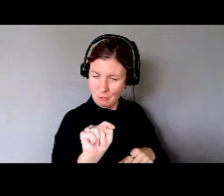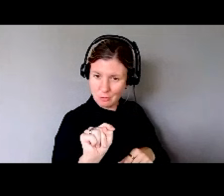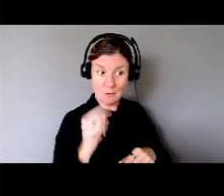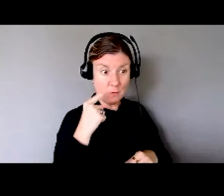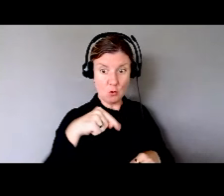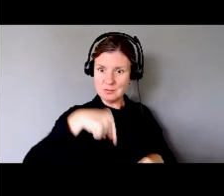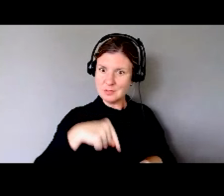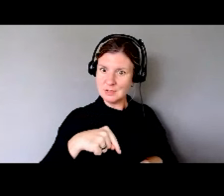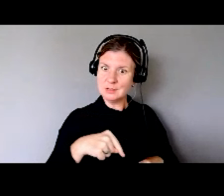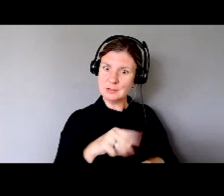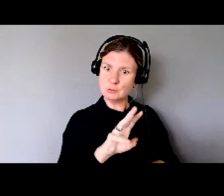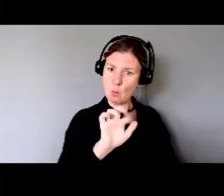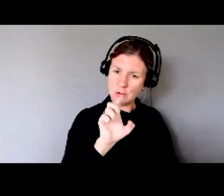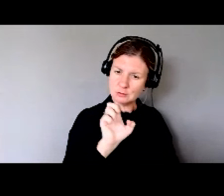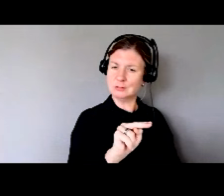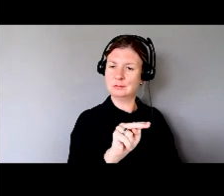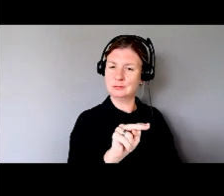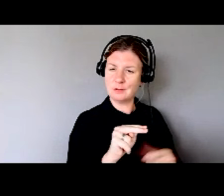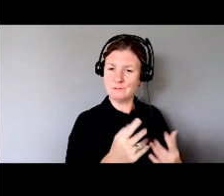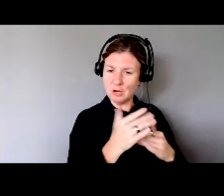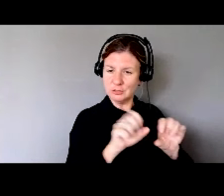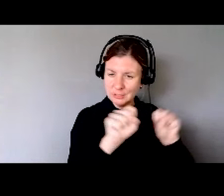Fire Station and Library project.